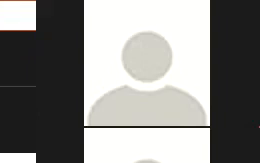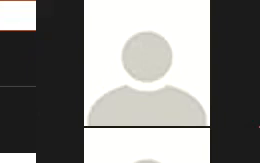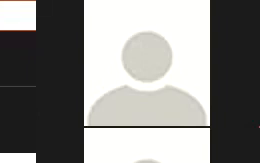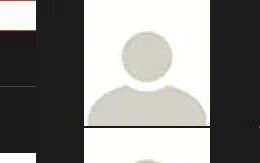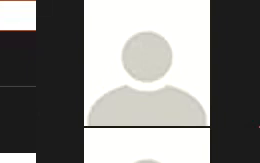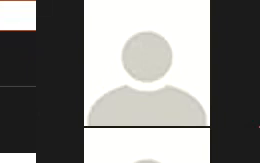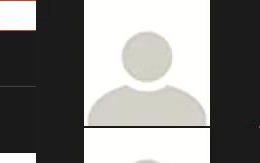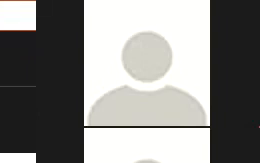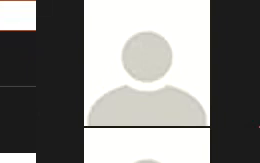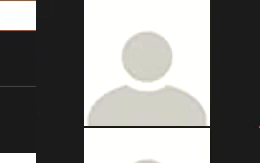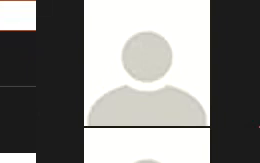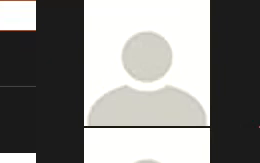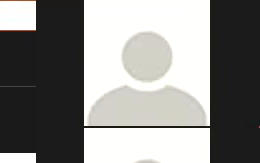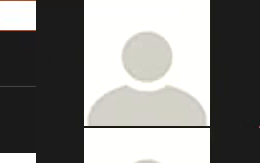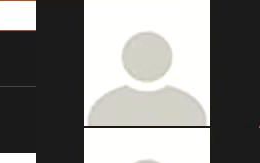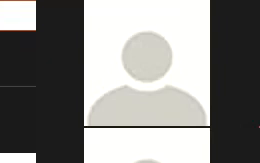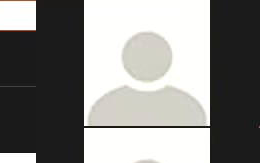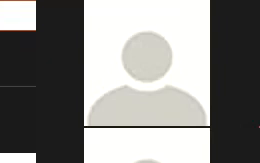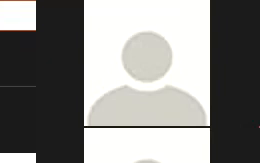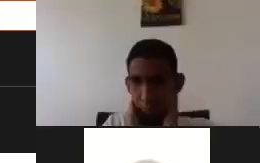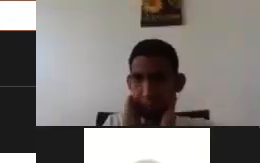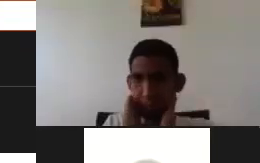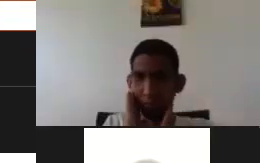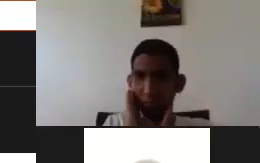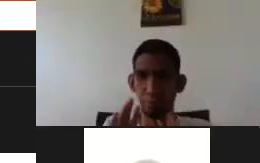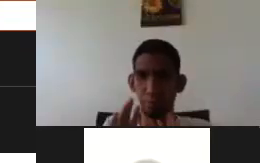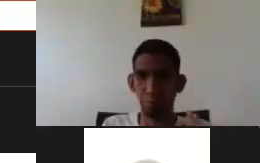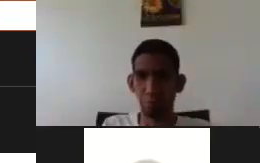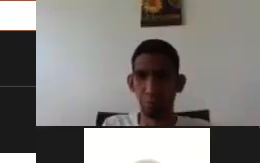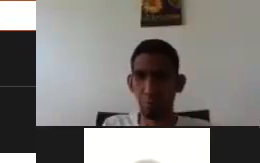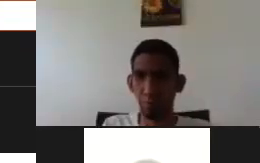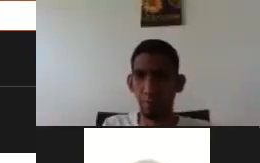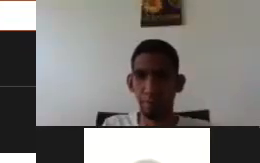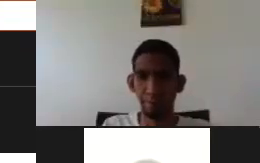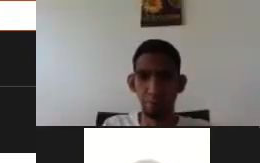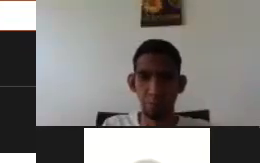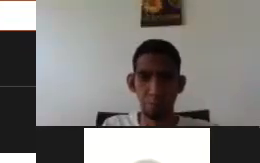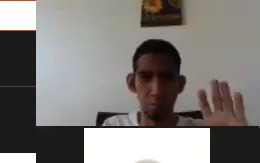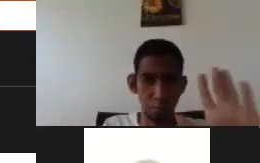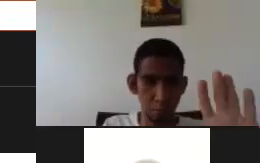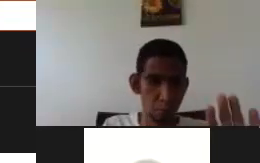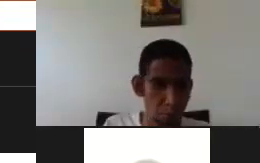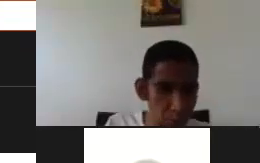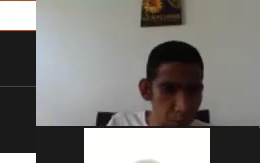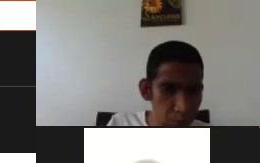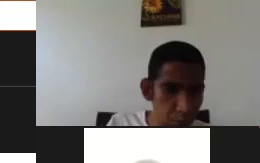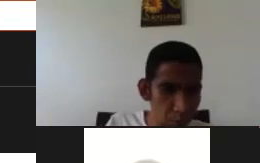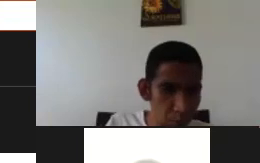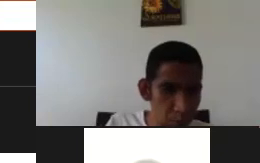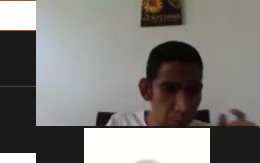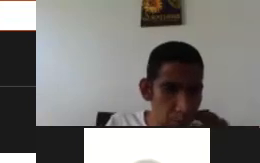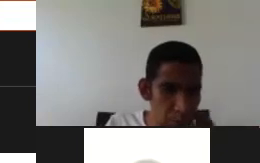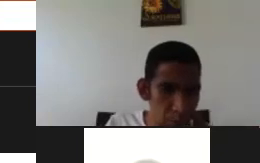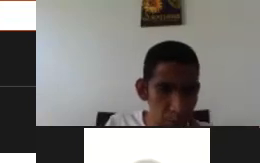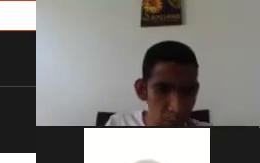healthcare access and utilization. In other words, how often do you go to a provider and utilize the healthcare system? So those are